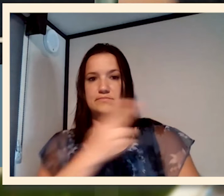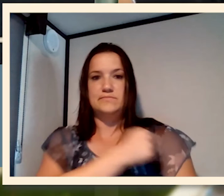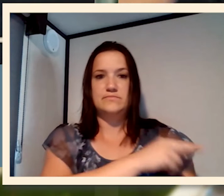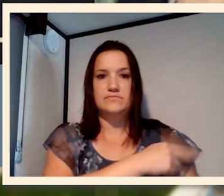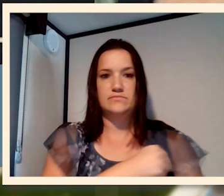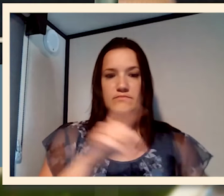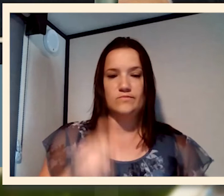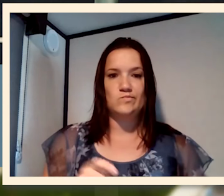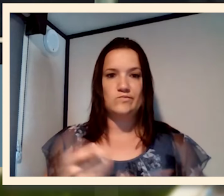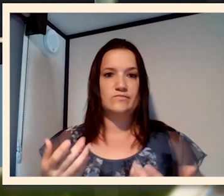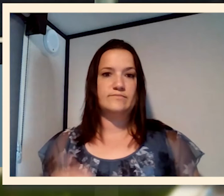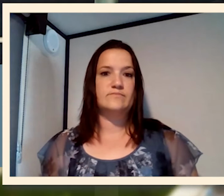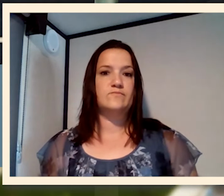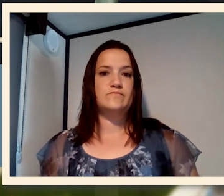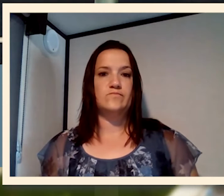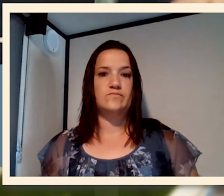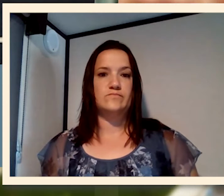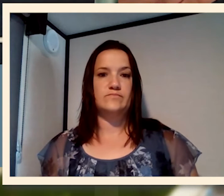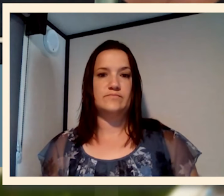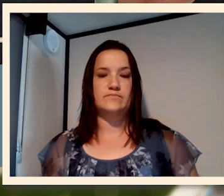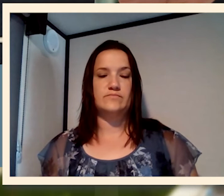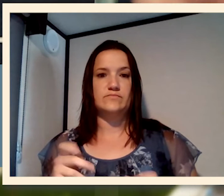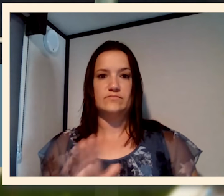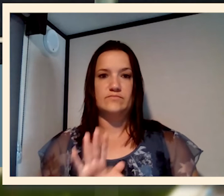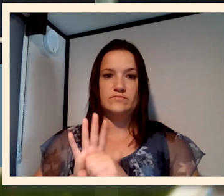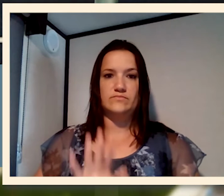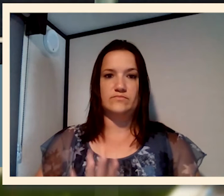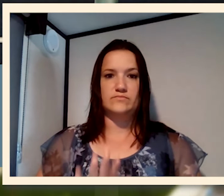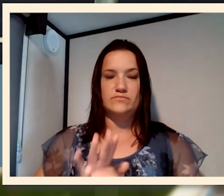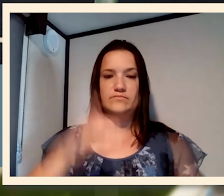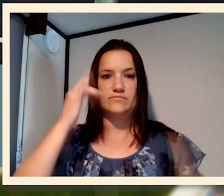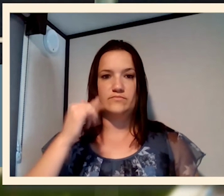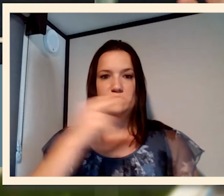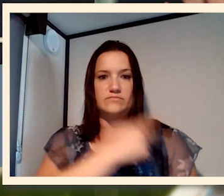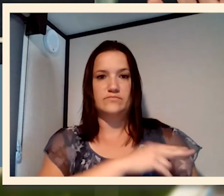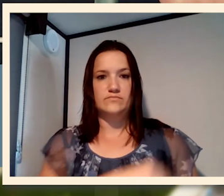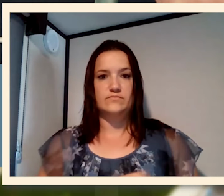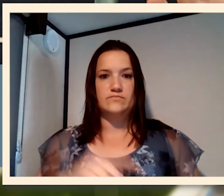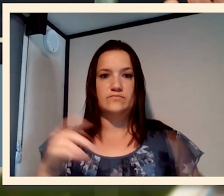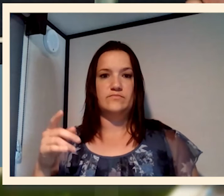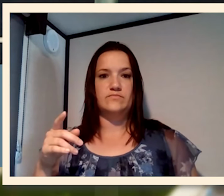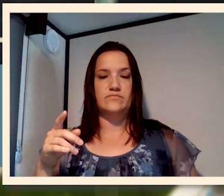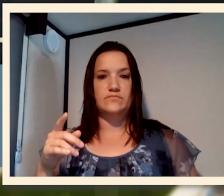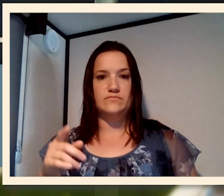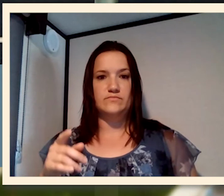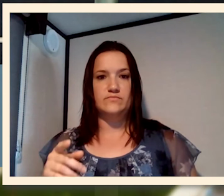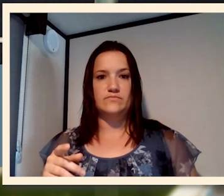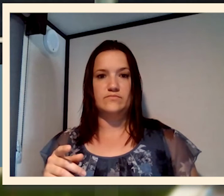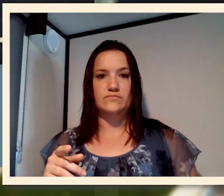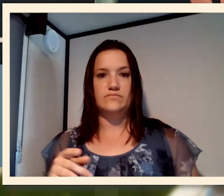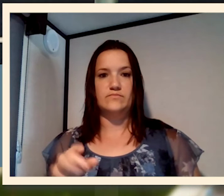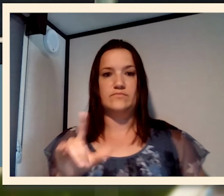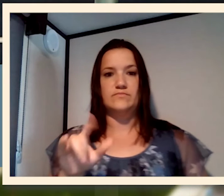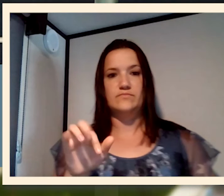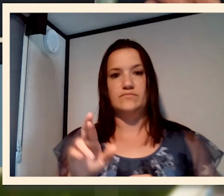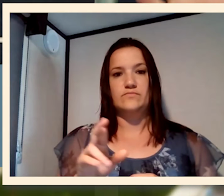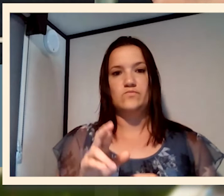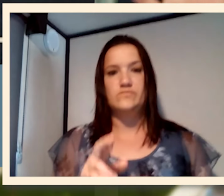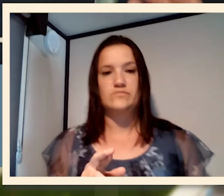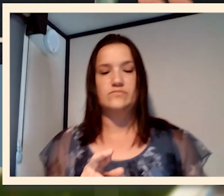performance category rating that hospitals have to meet, because that there's a lot of pressure that the California Hospital